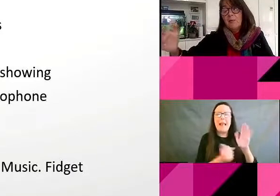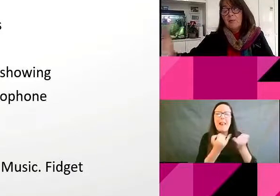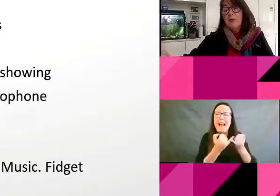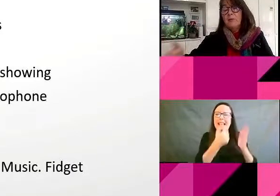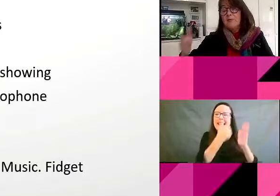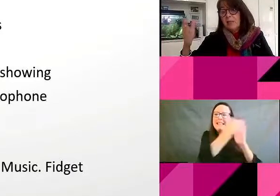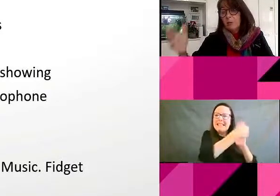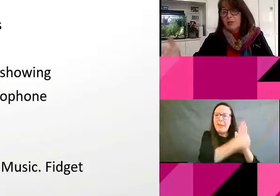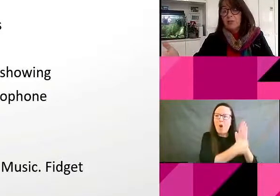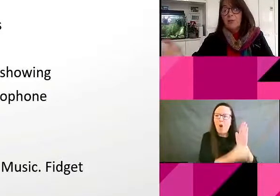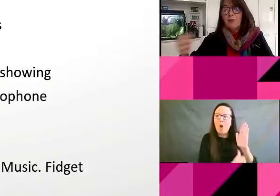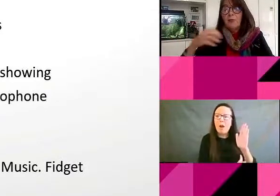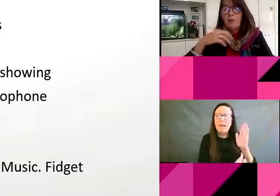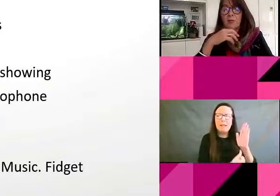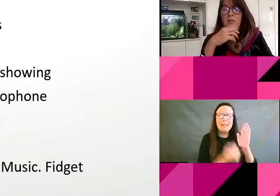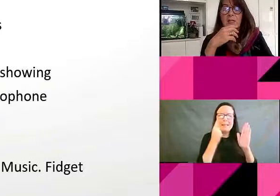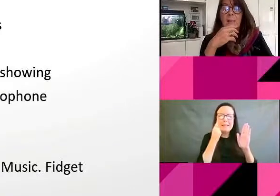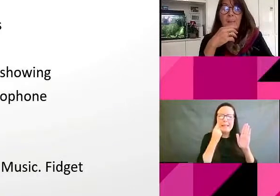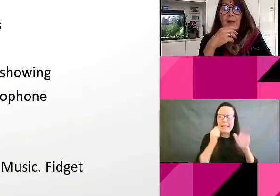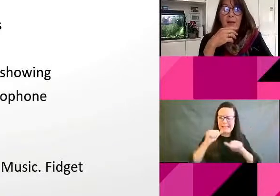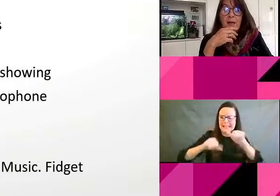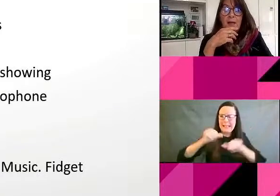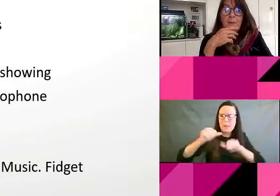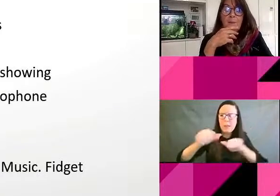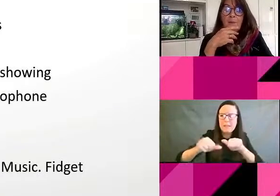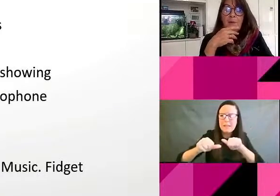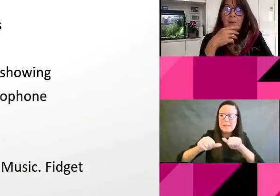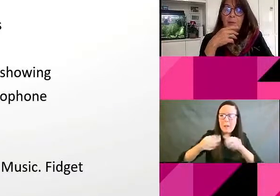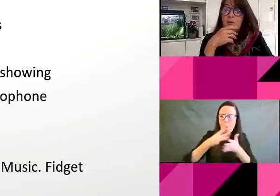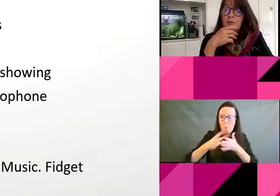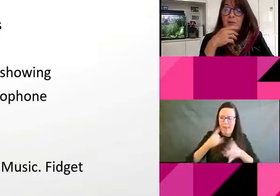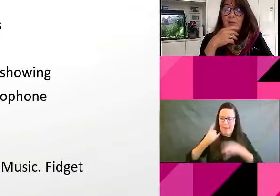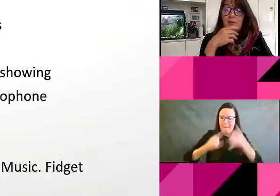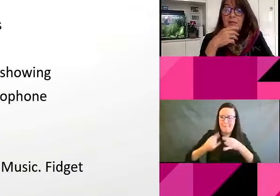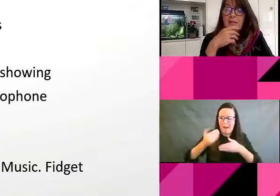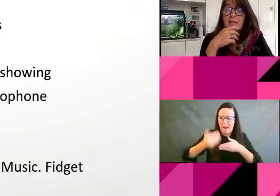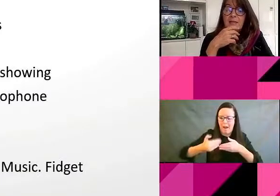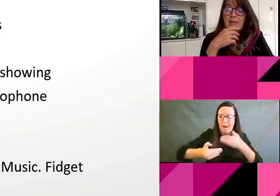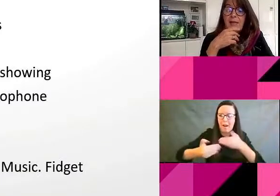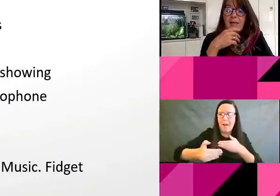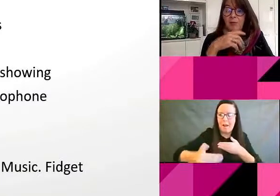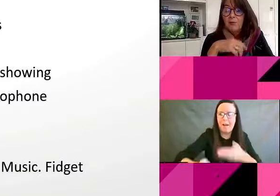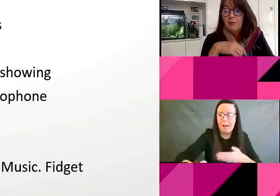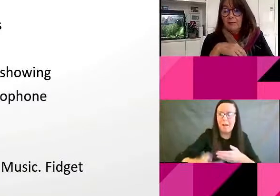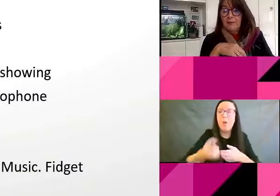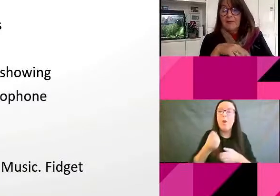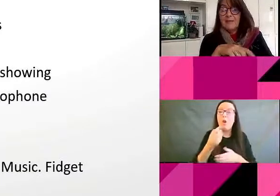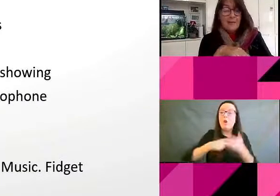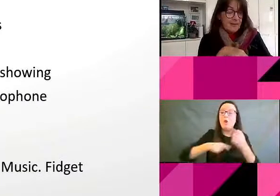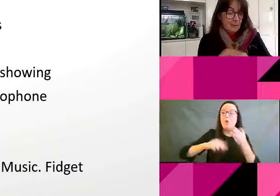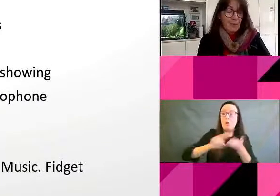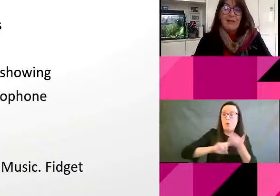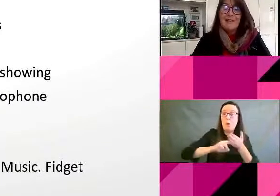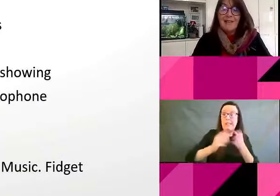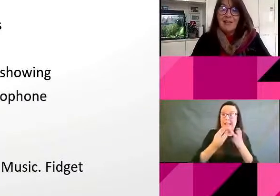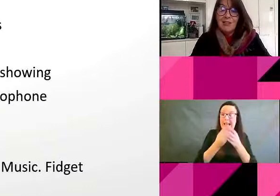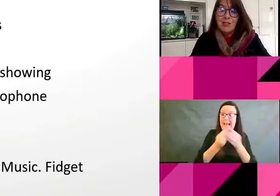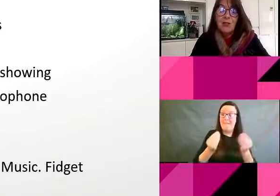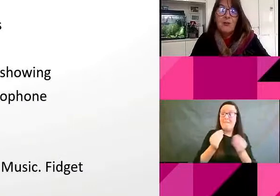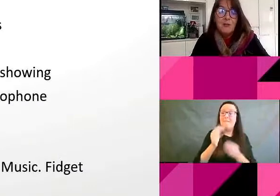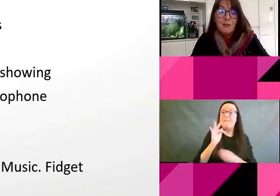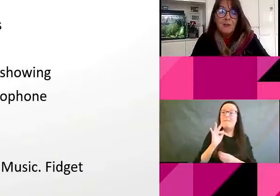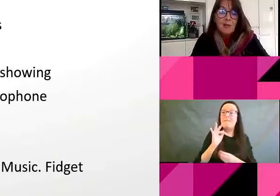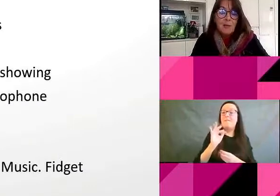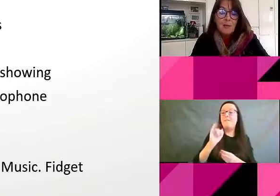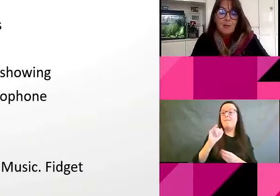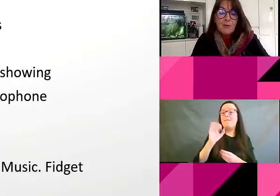to help them with sequential thought. We use figurines, and hopefully I'll get to that in a minute and